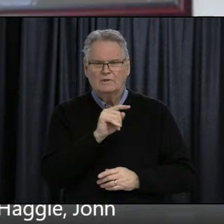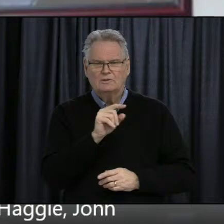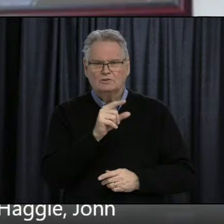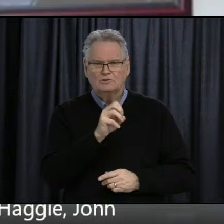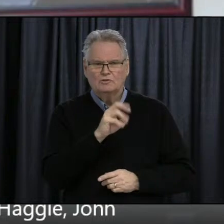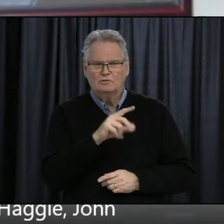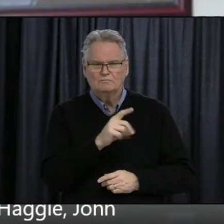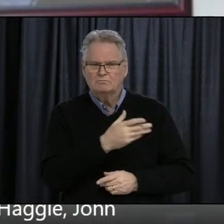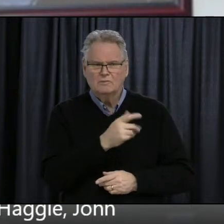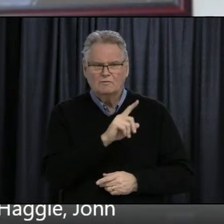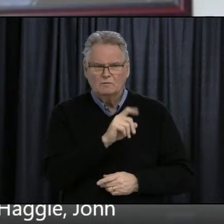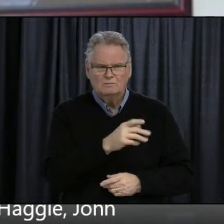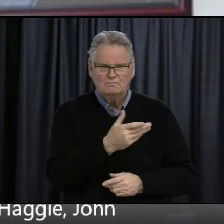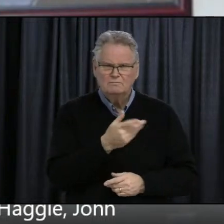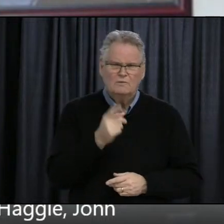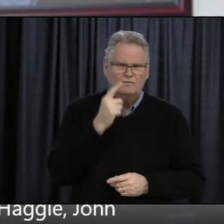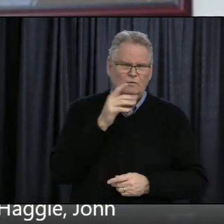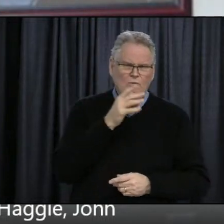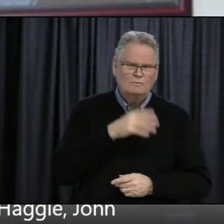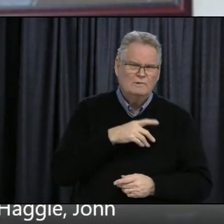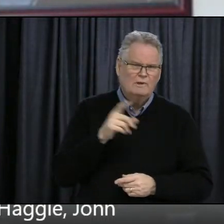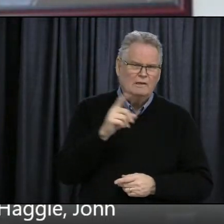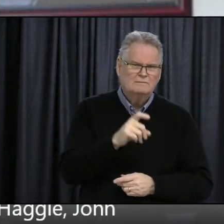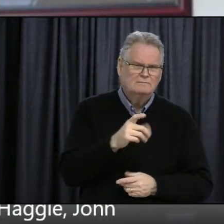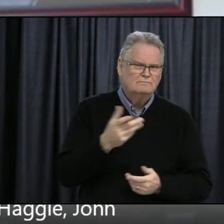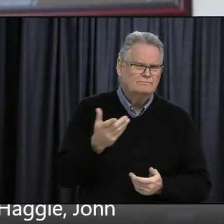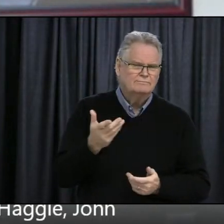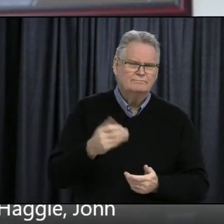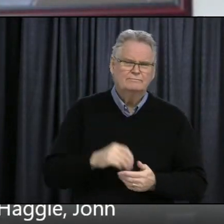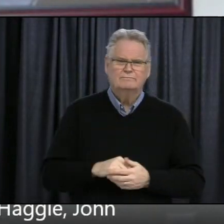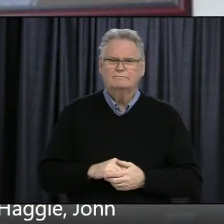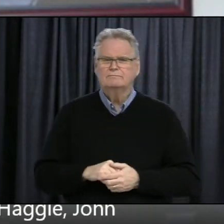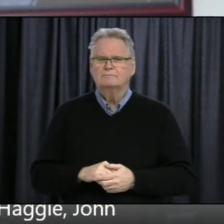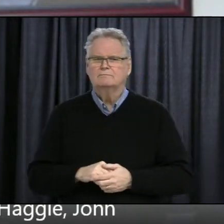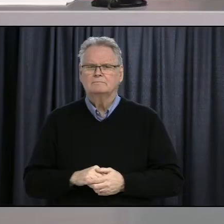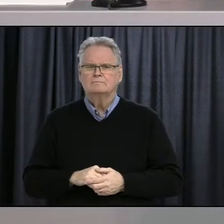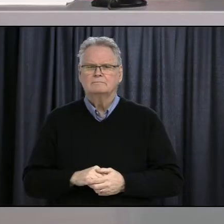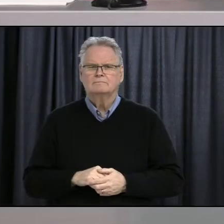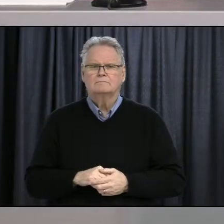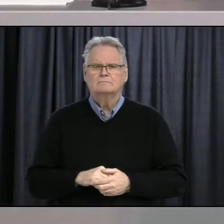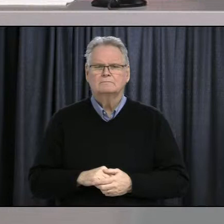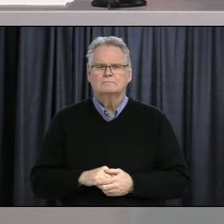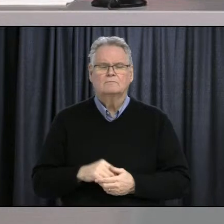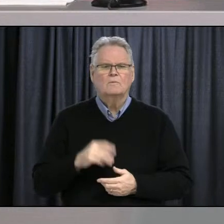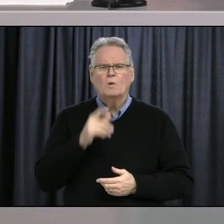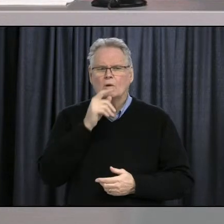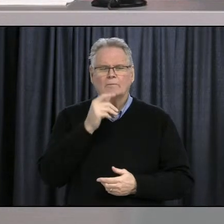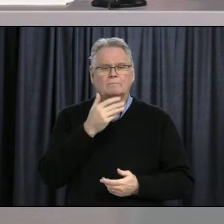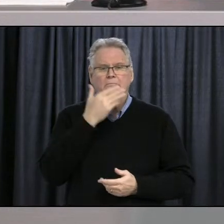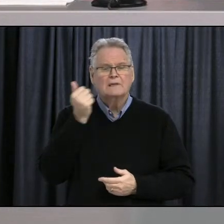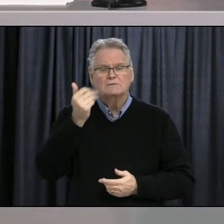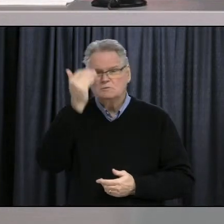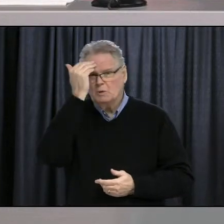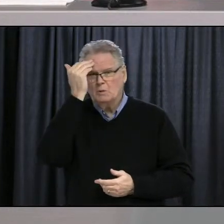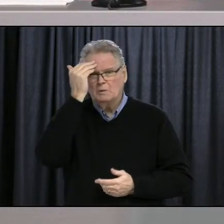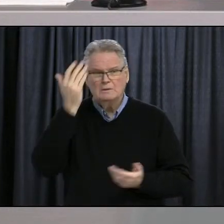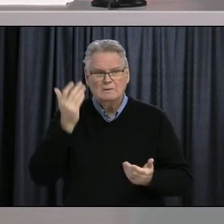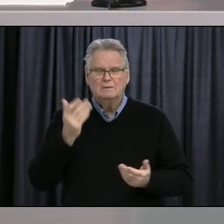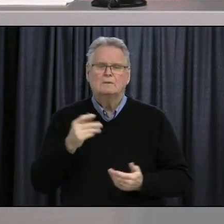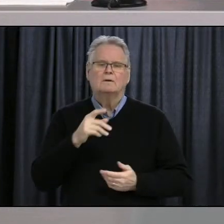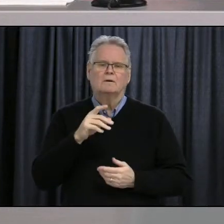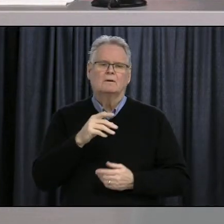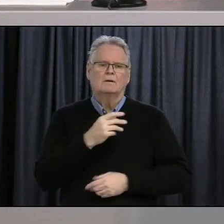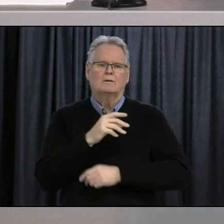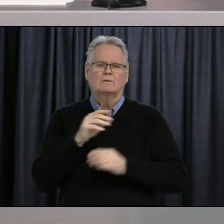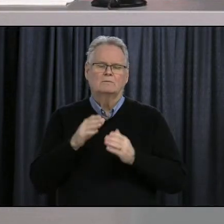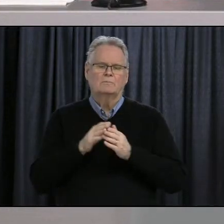and immunization experts for. Sorry. Dr. Fitzgerald did speak to that similar question